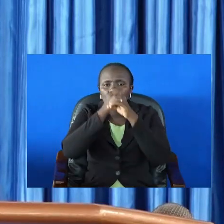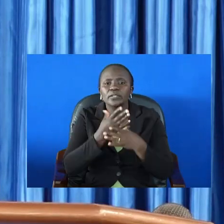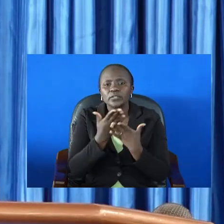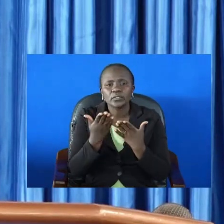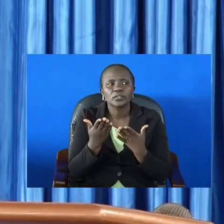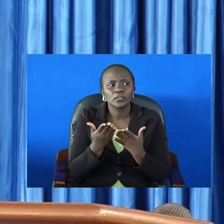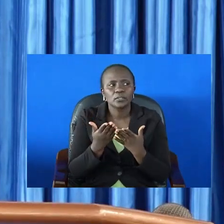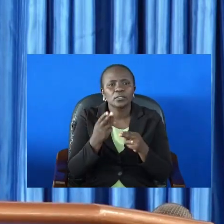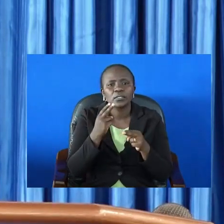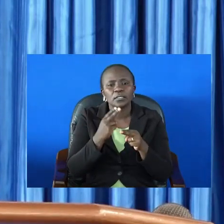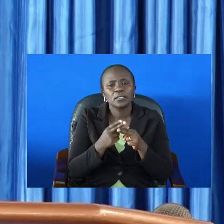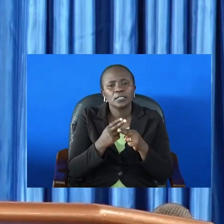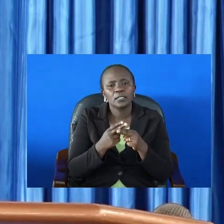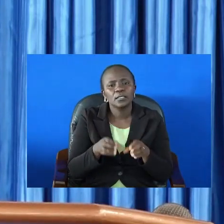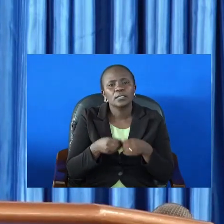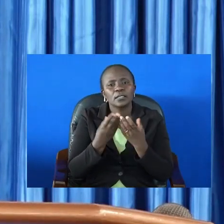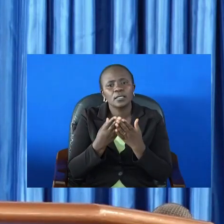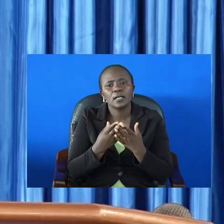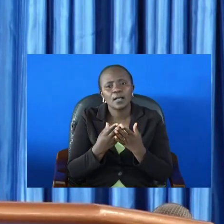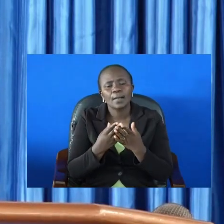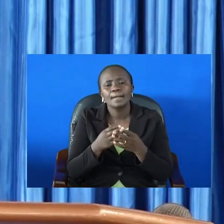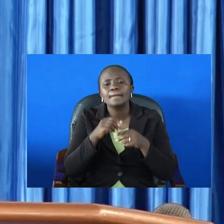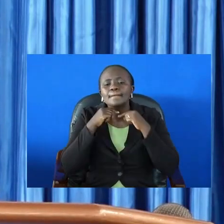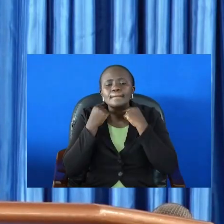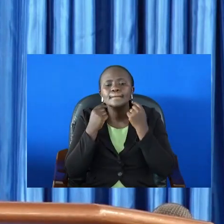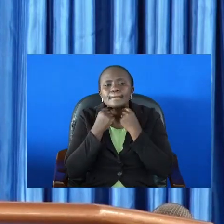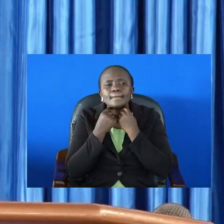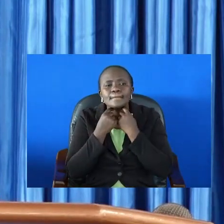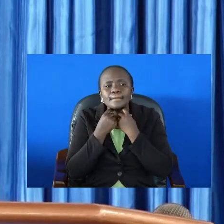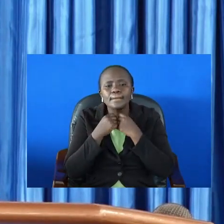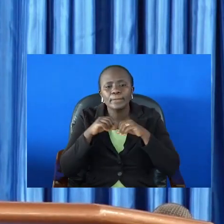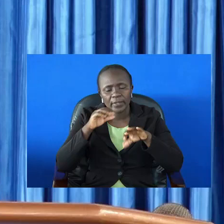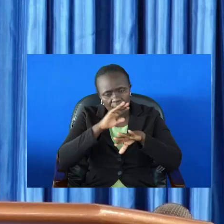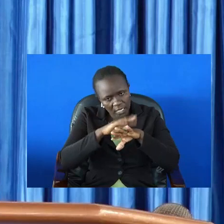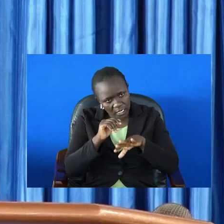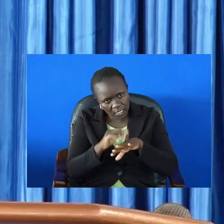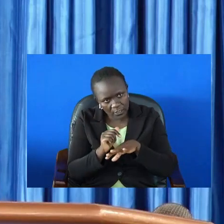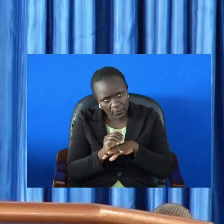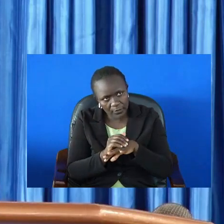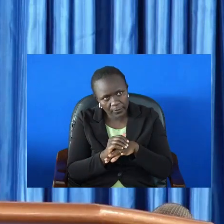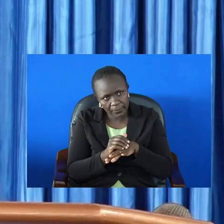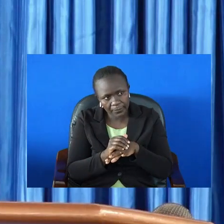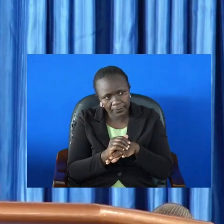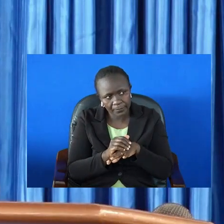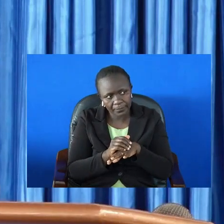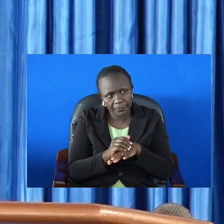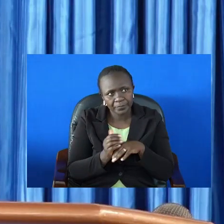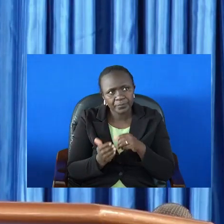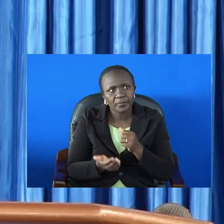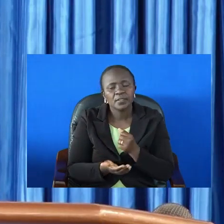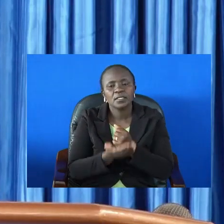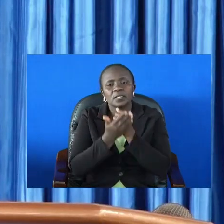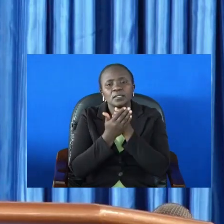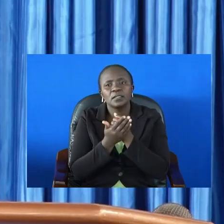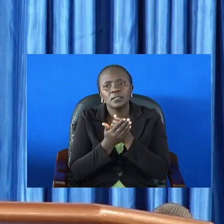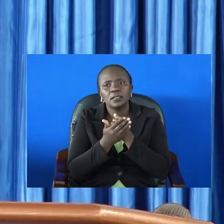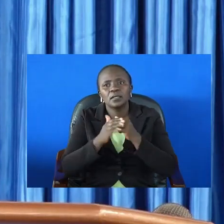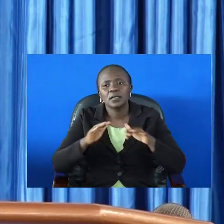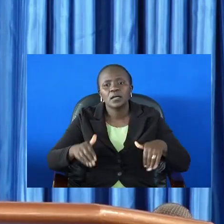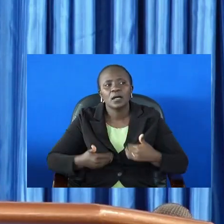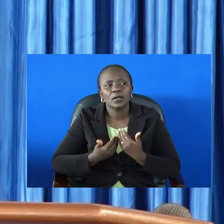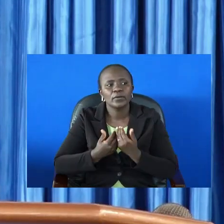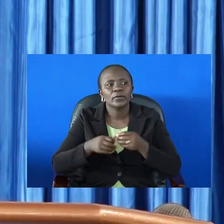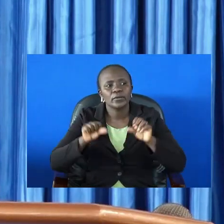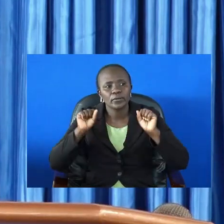there is a number that will be given by our pastor. You can call and be helped on how you